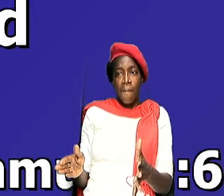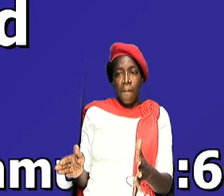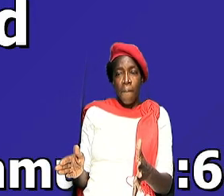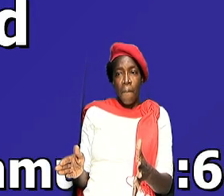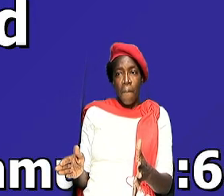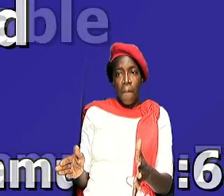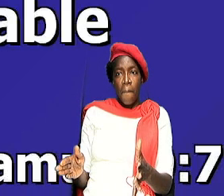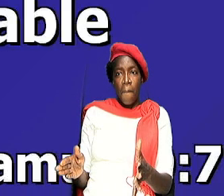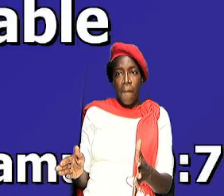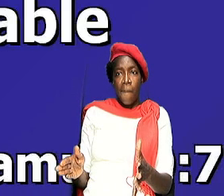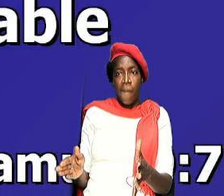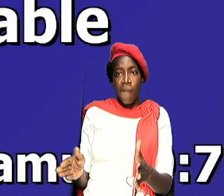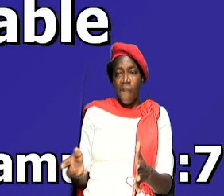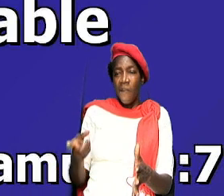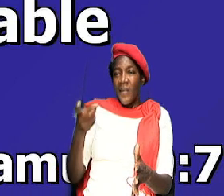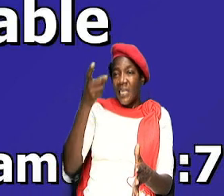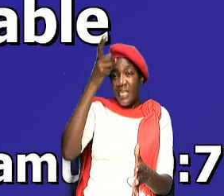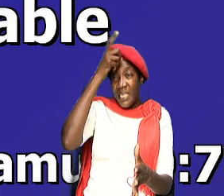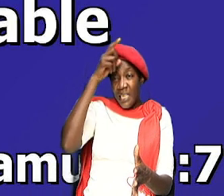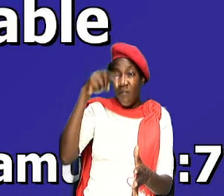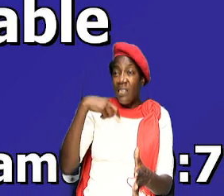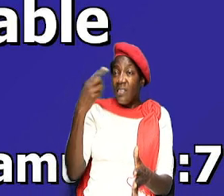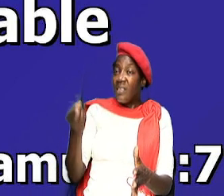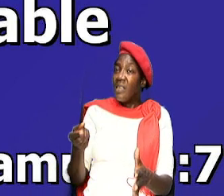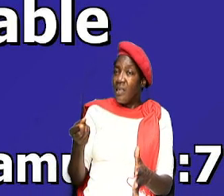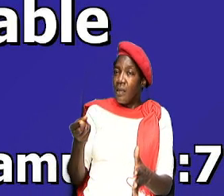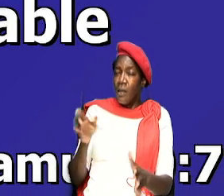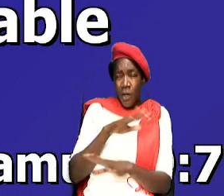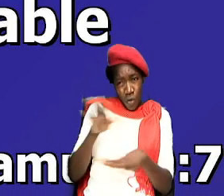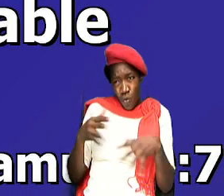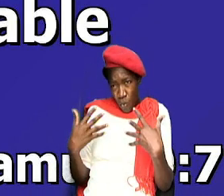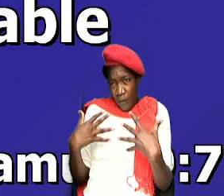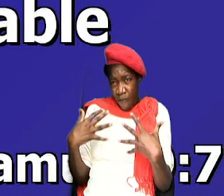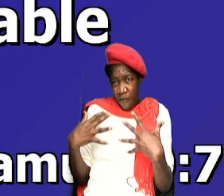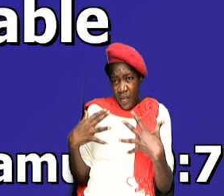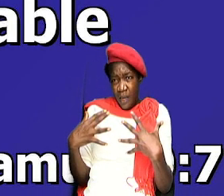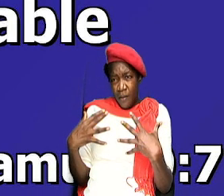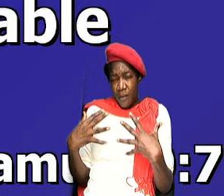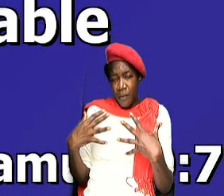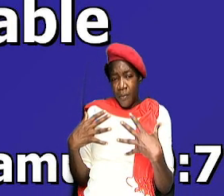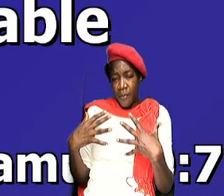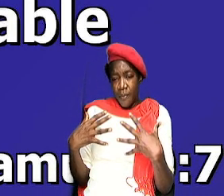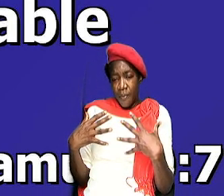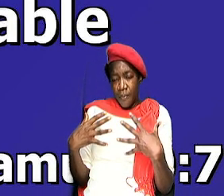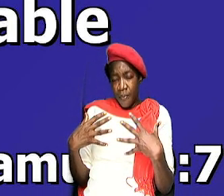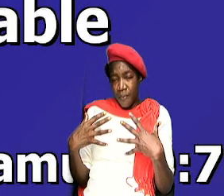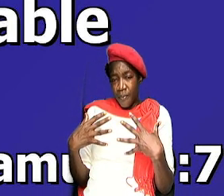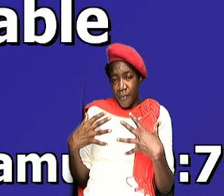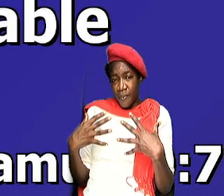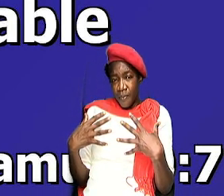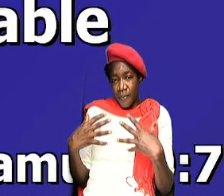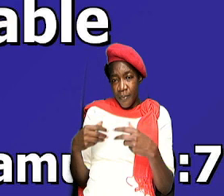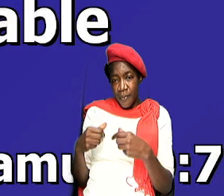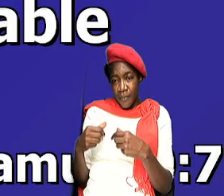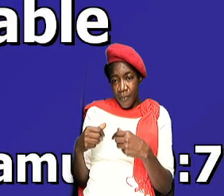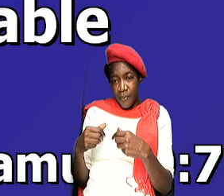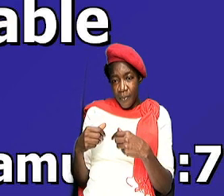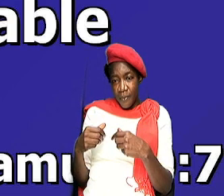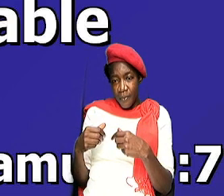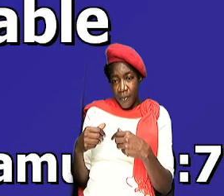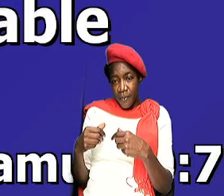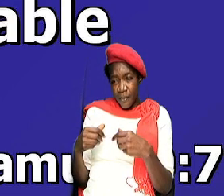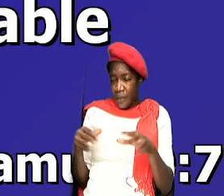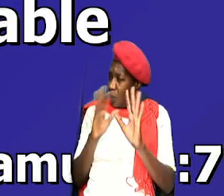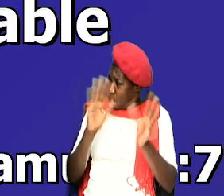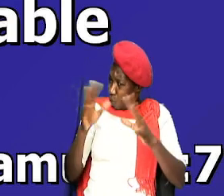And David said unto him, "Fear not." So David, I leave in the fear now. You know,